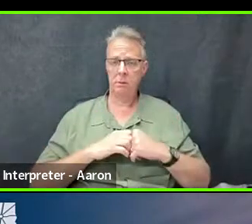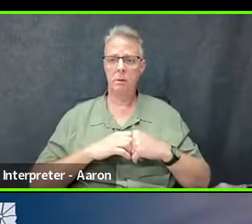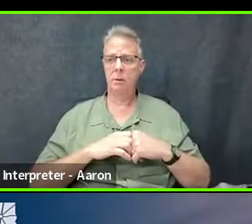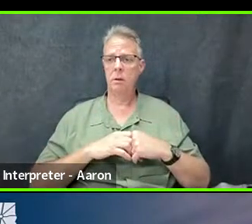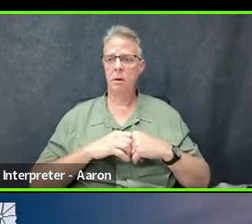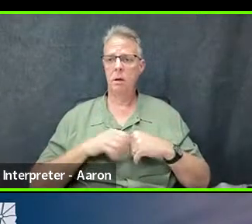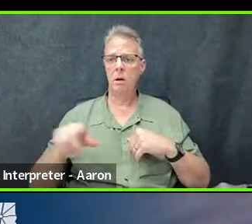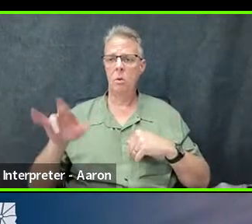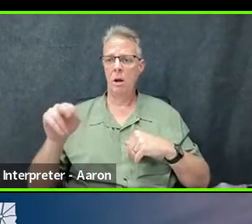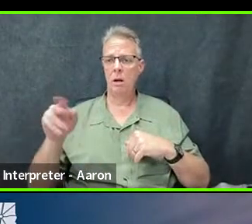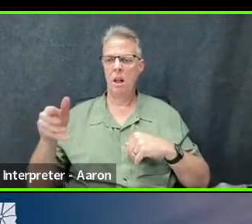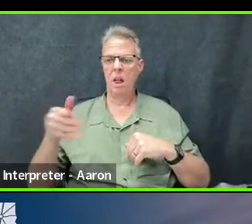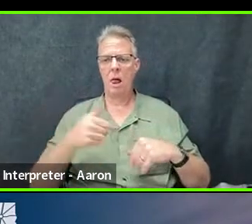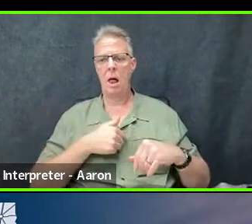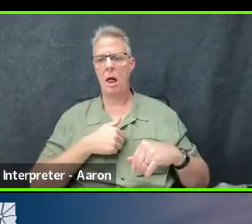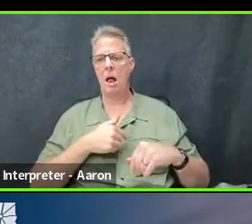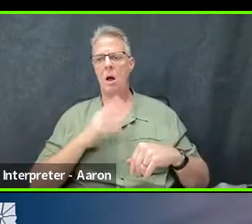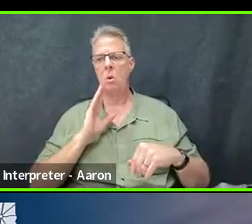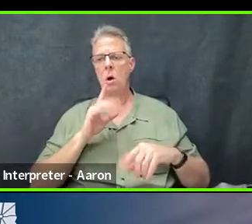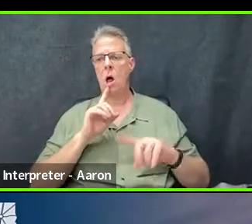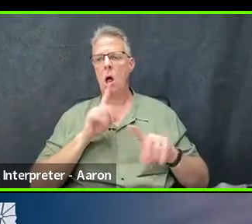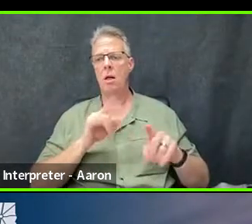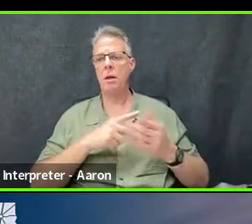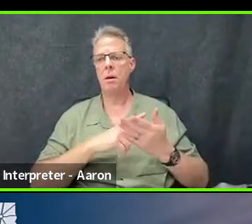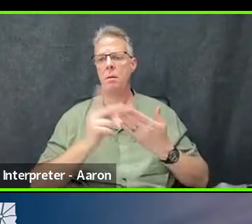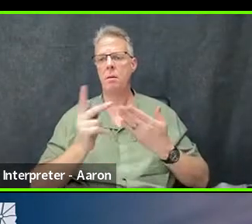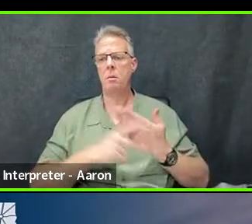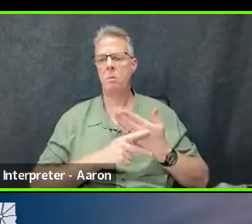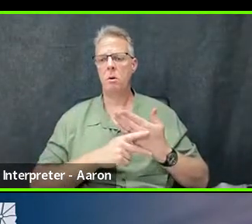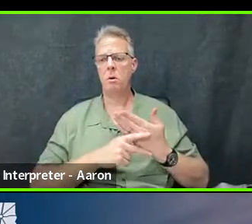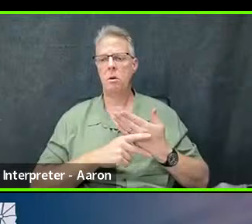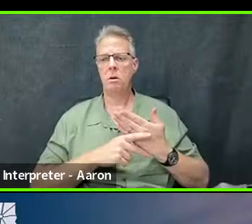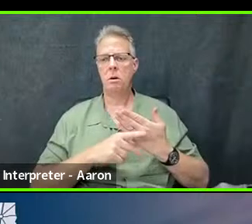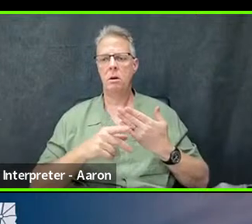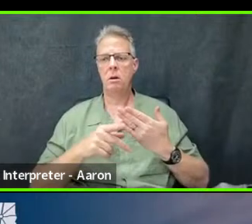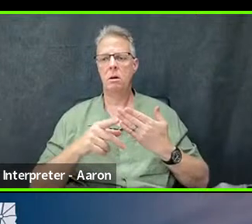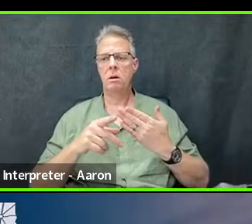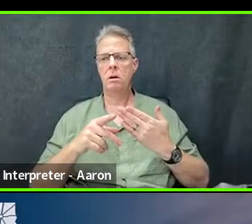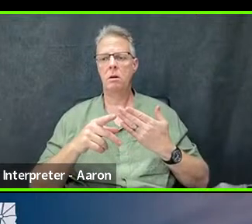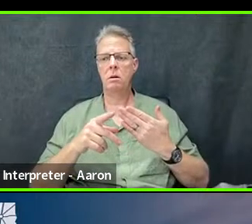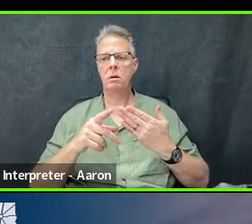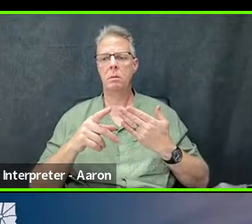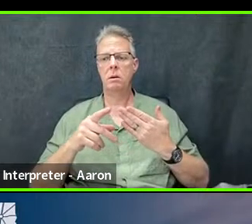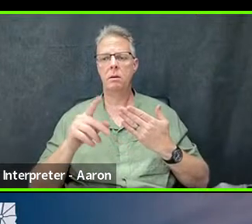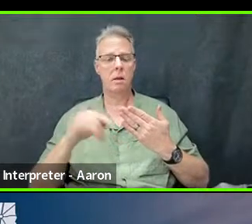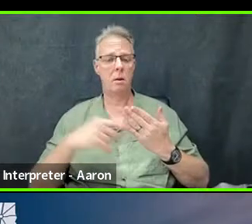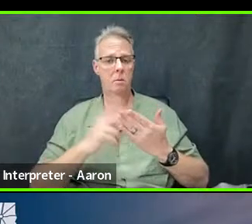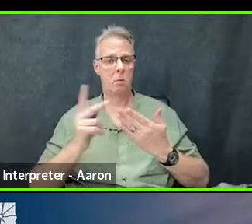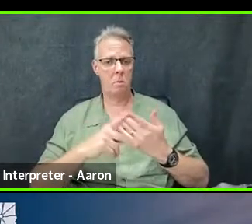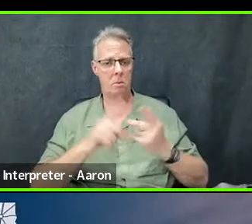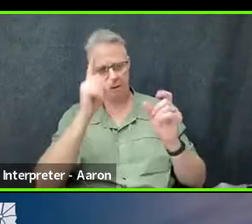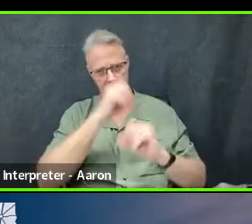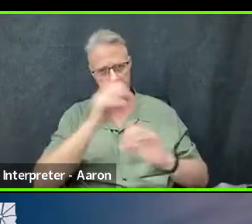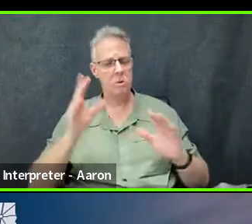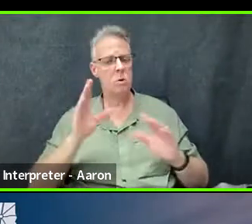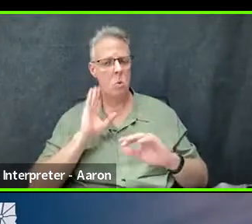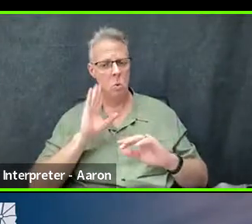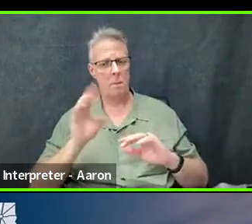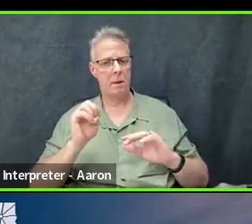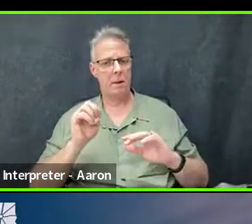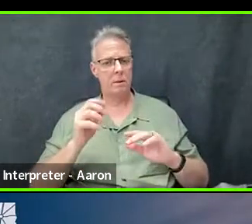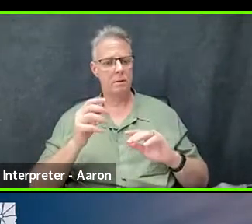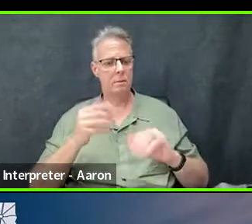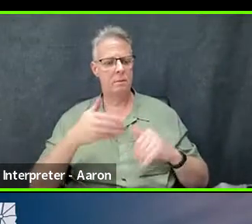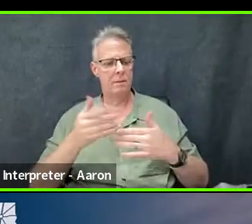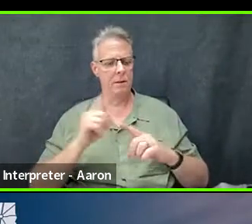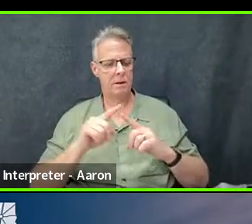I'll start with that. The program is envisioned to be delivered in a lot of